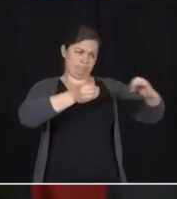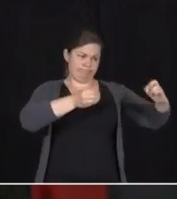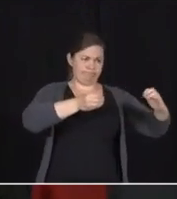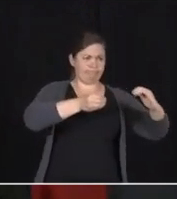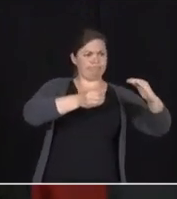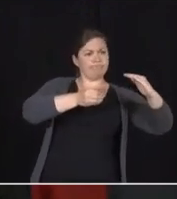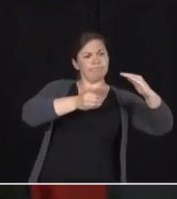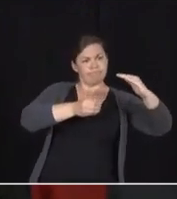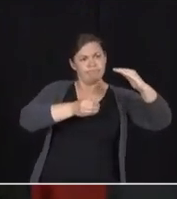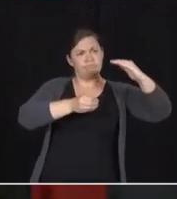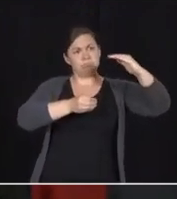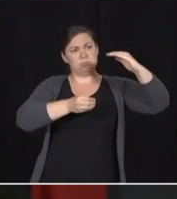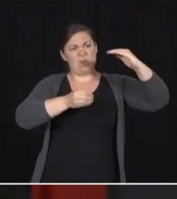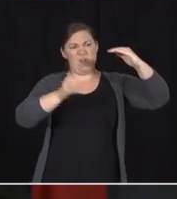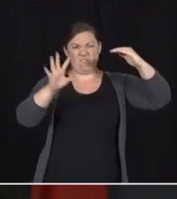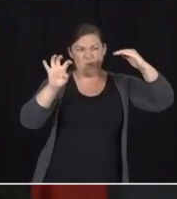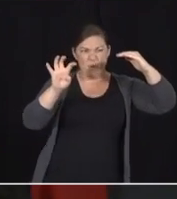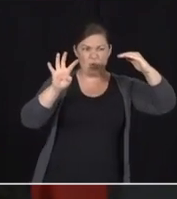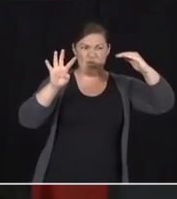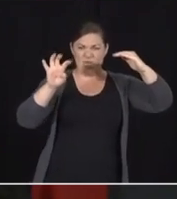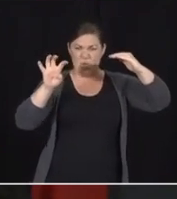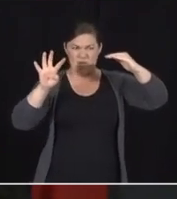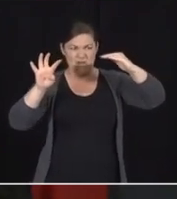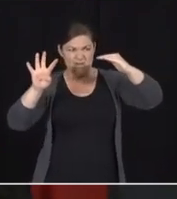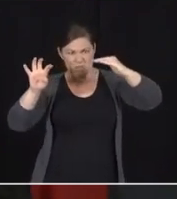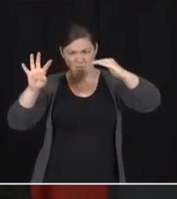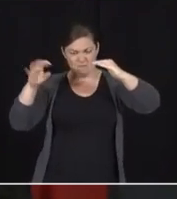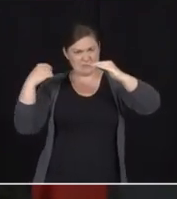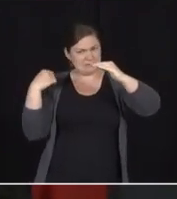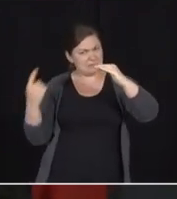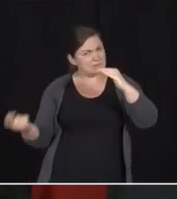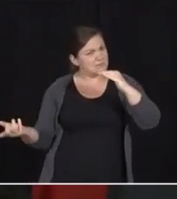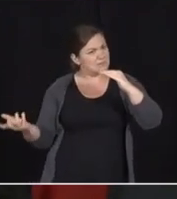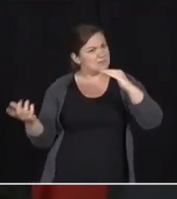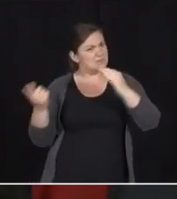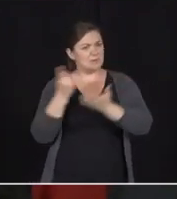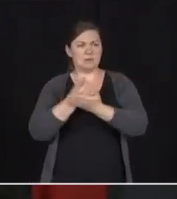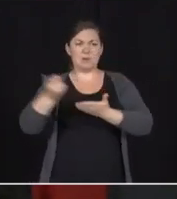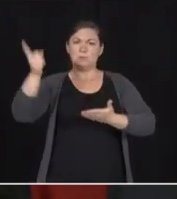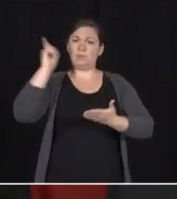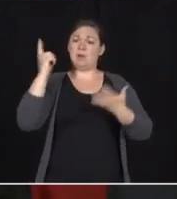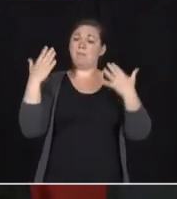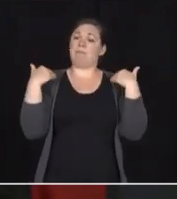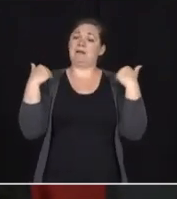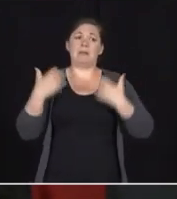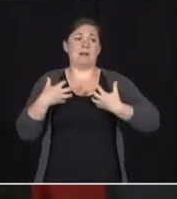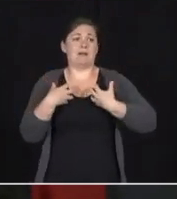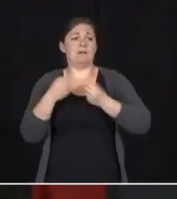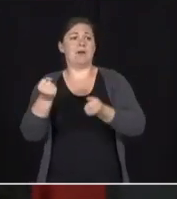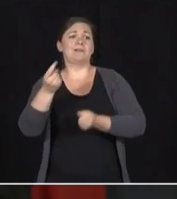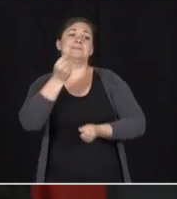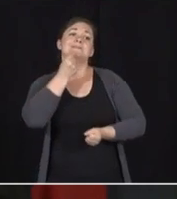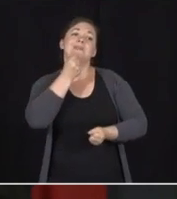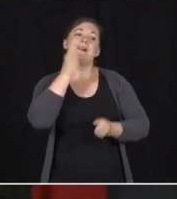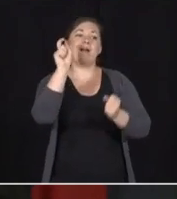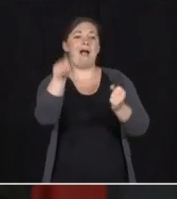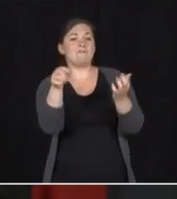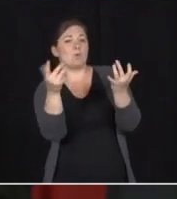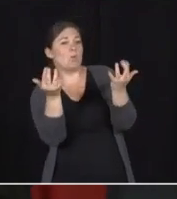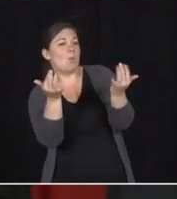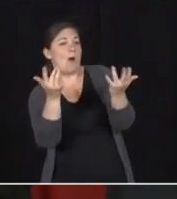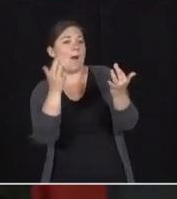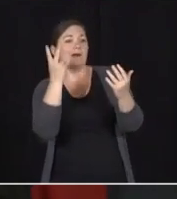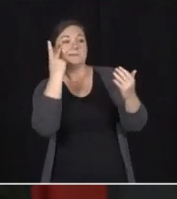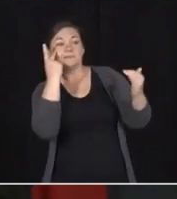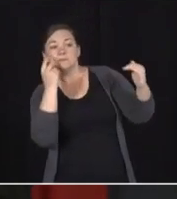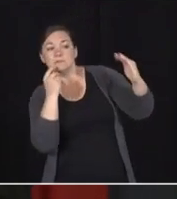the 400s. At the time last week, I think it was Minister Elliott said, you know, it was just too early to tell why this was happening.